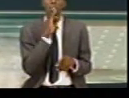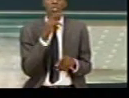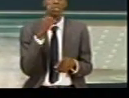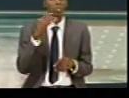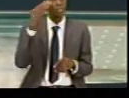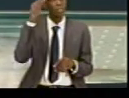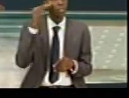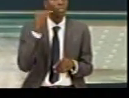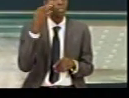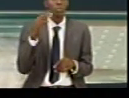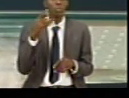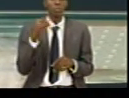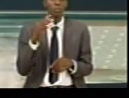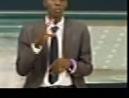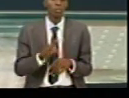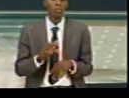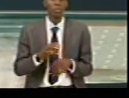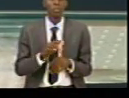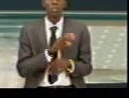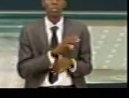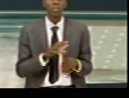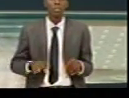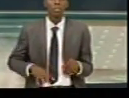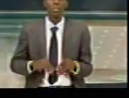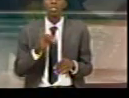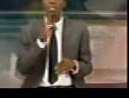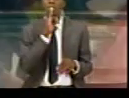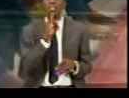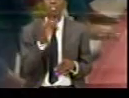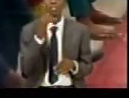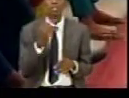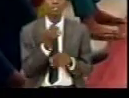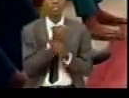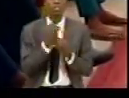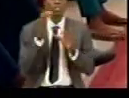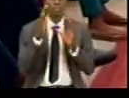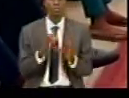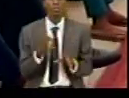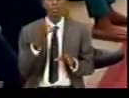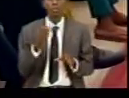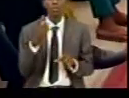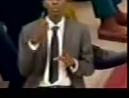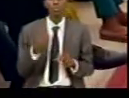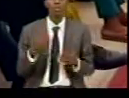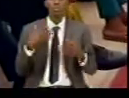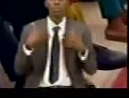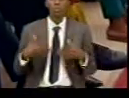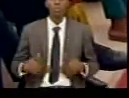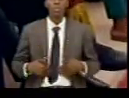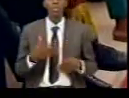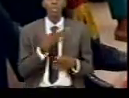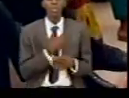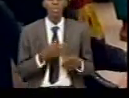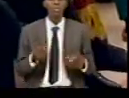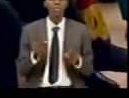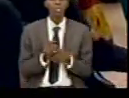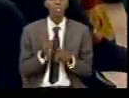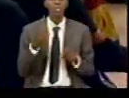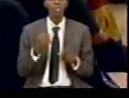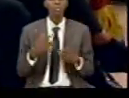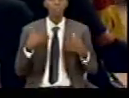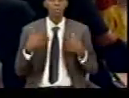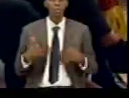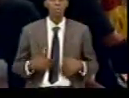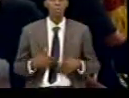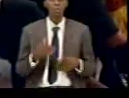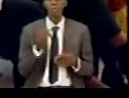the church, and Christ is the savior of the body. And as the body is